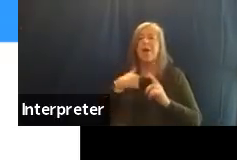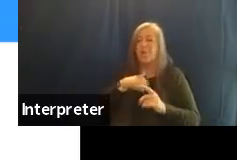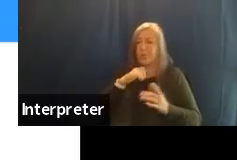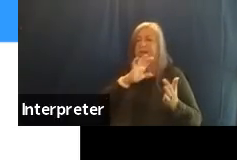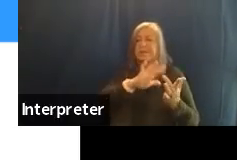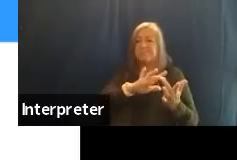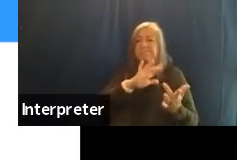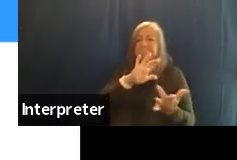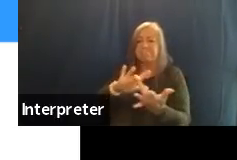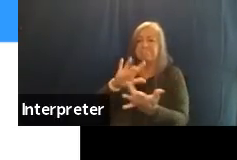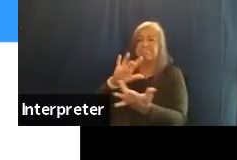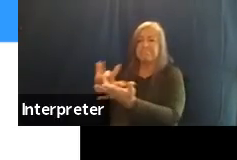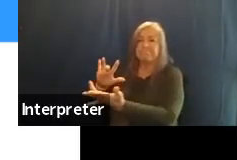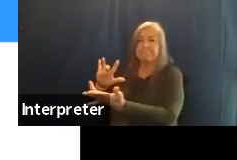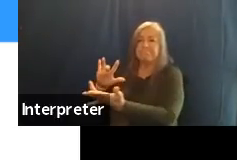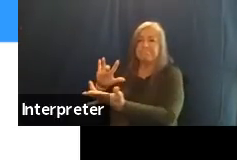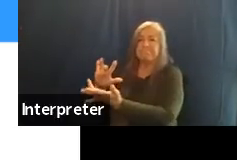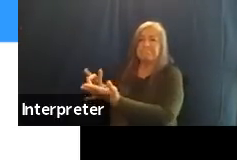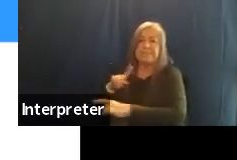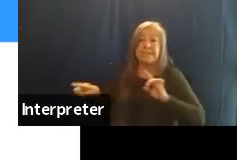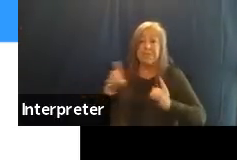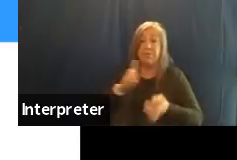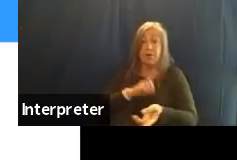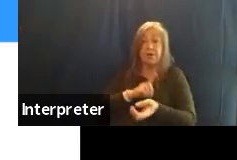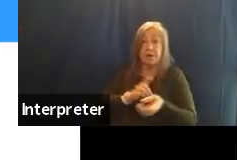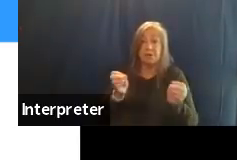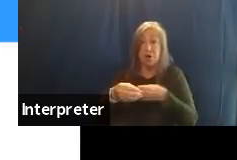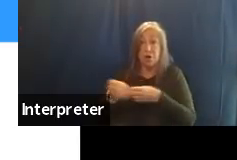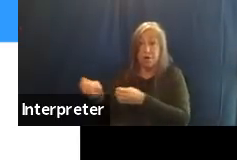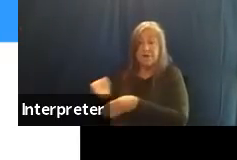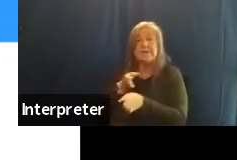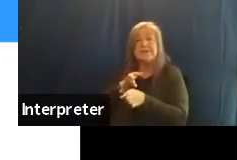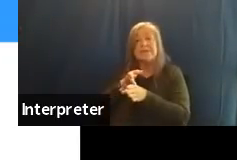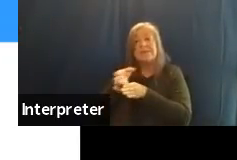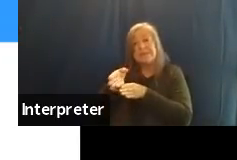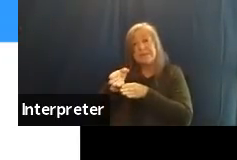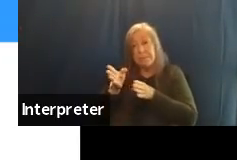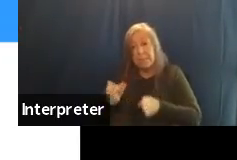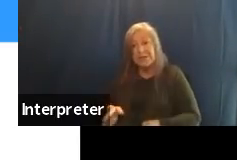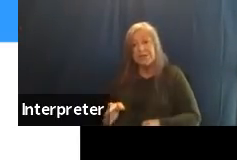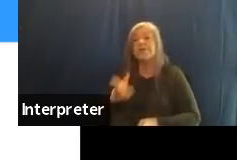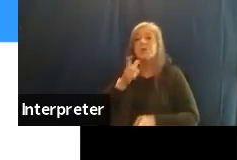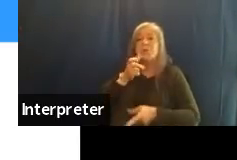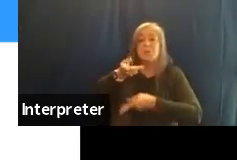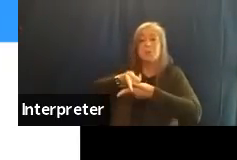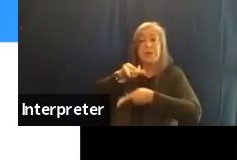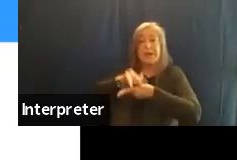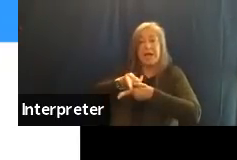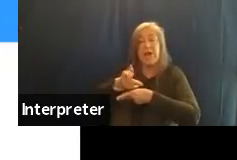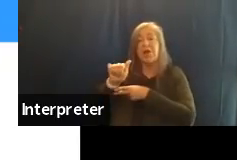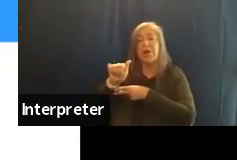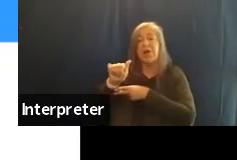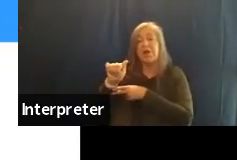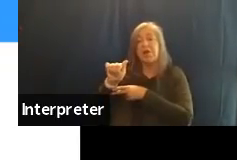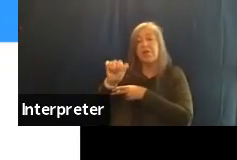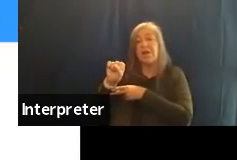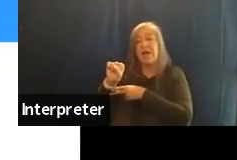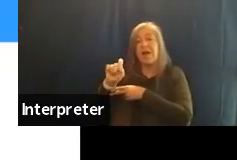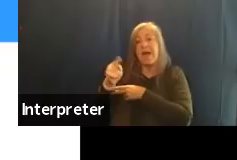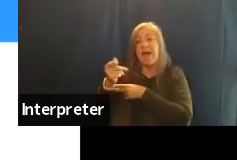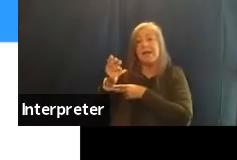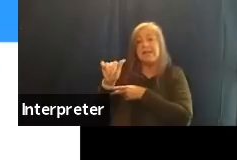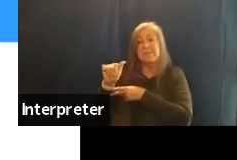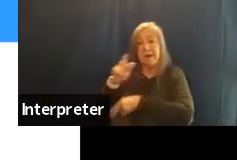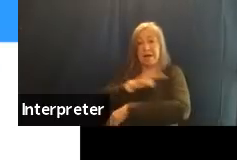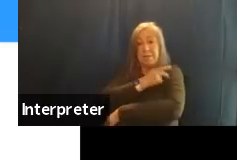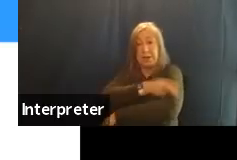asthma care. Somebody who has asthma is at much higher risk of serious illness and death. And so those folks